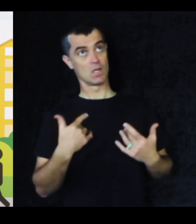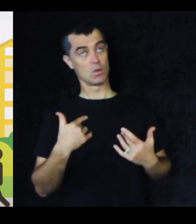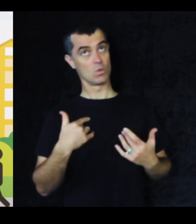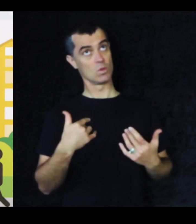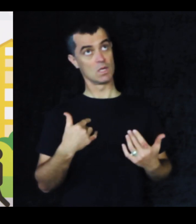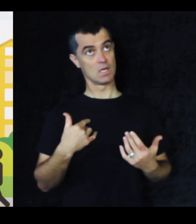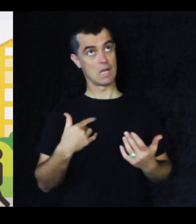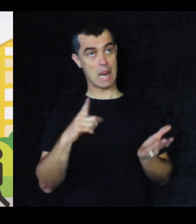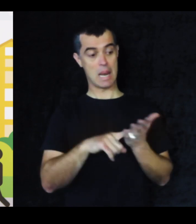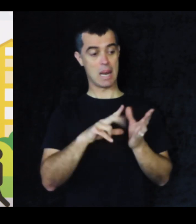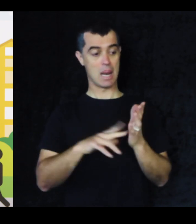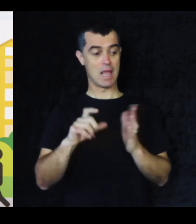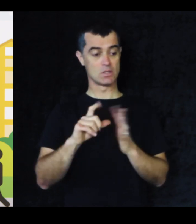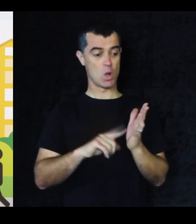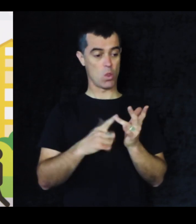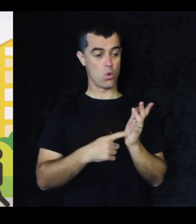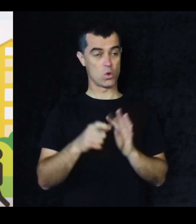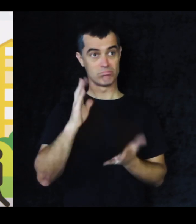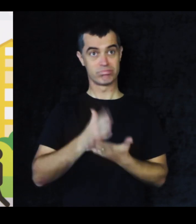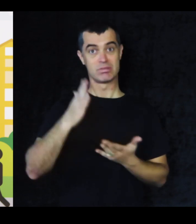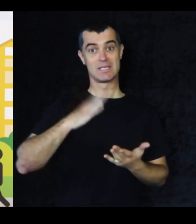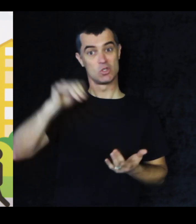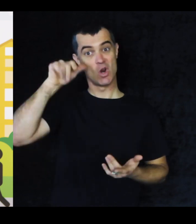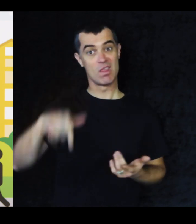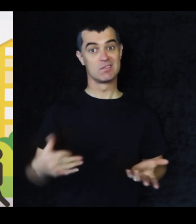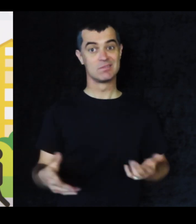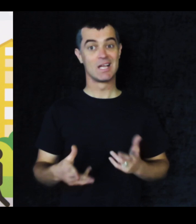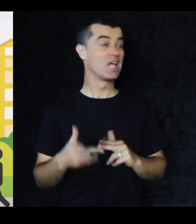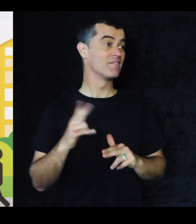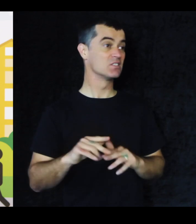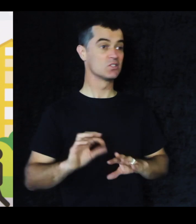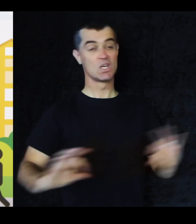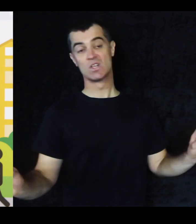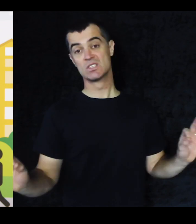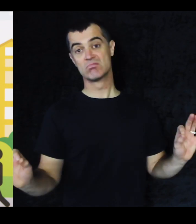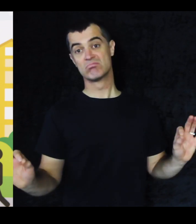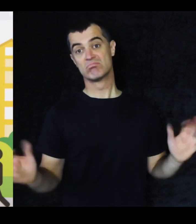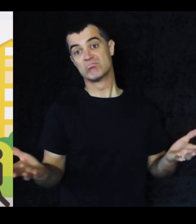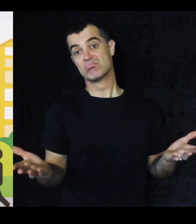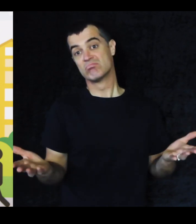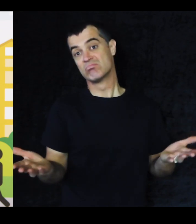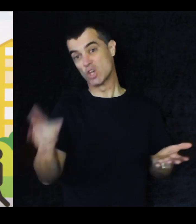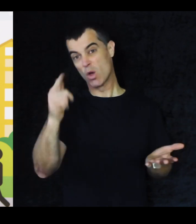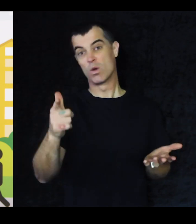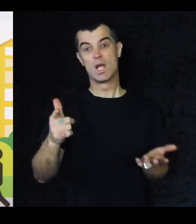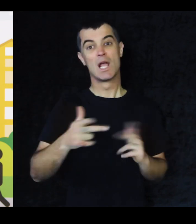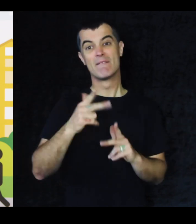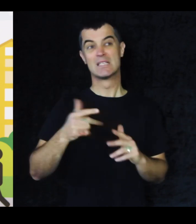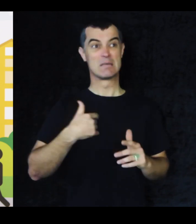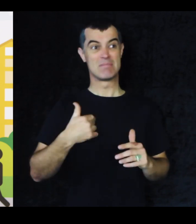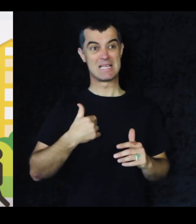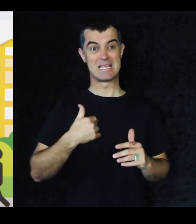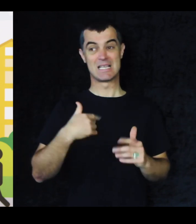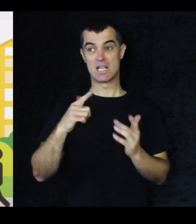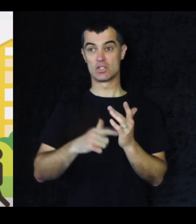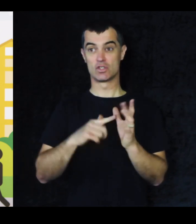don't see why landlords need to know that. If it's not,